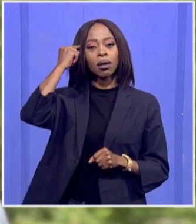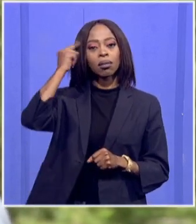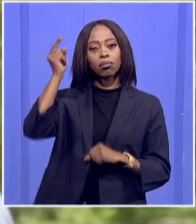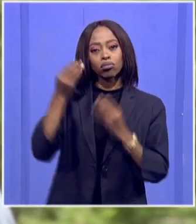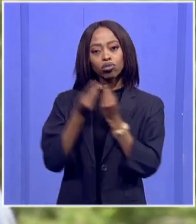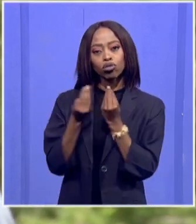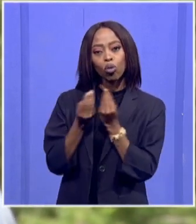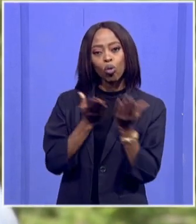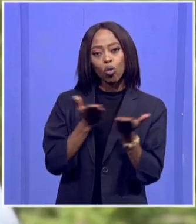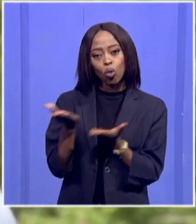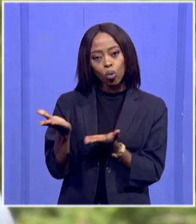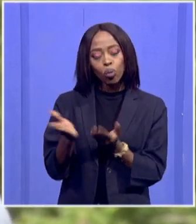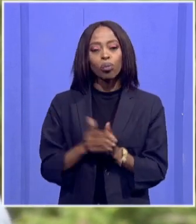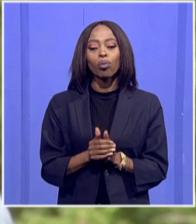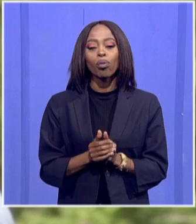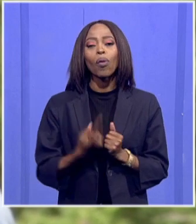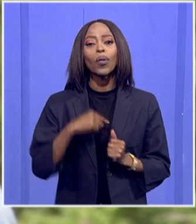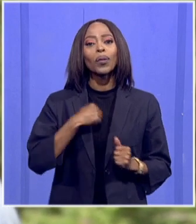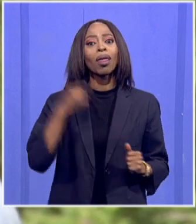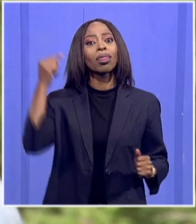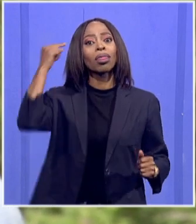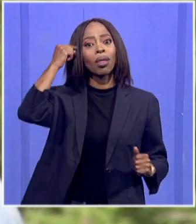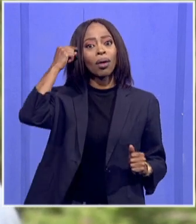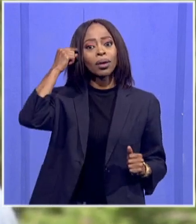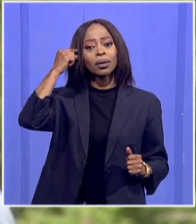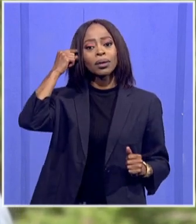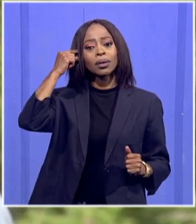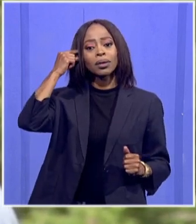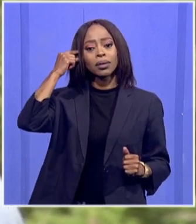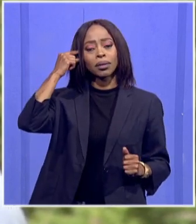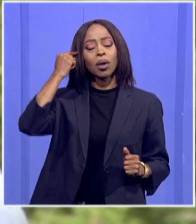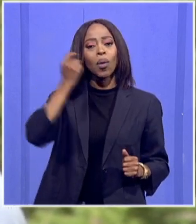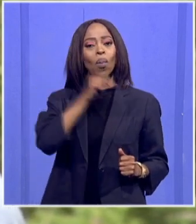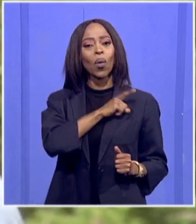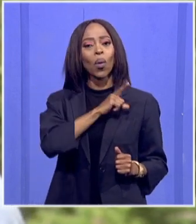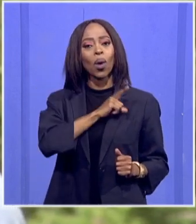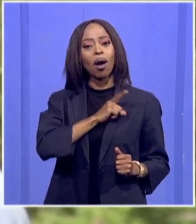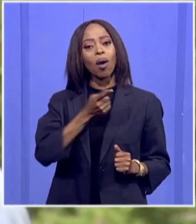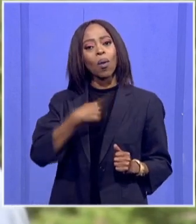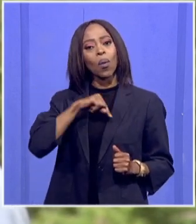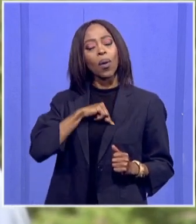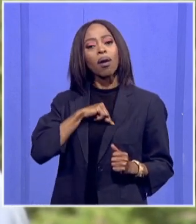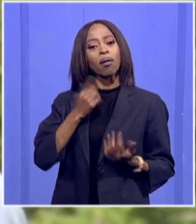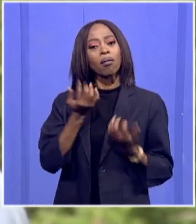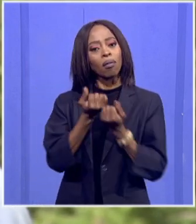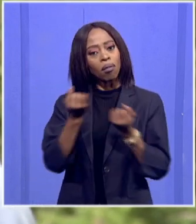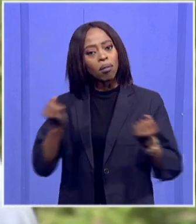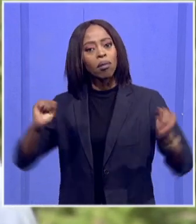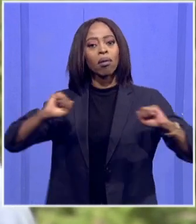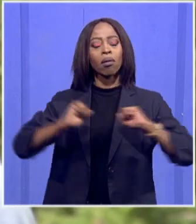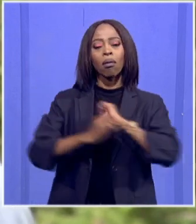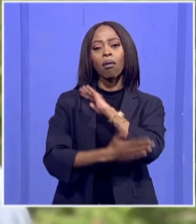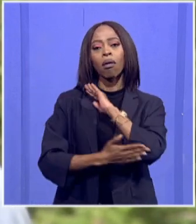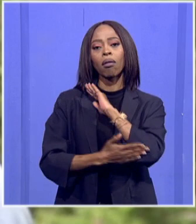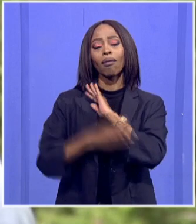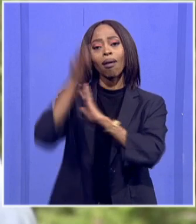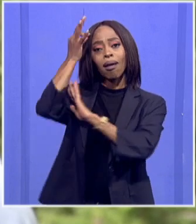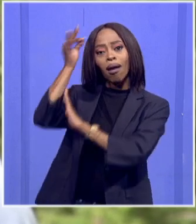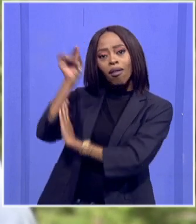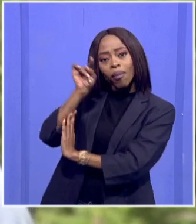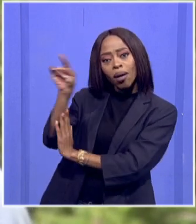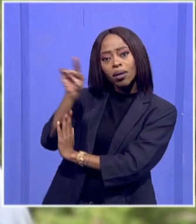thing, and we thought initially that since we are under a democratic country and our government is